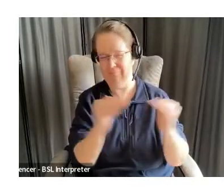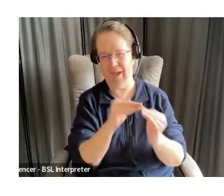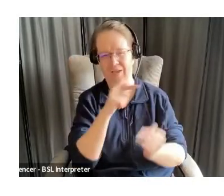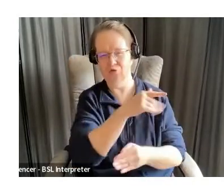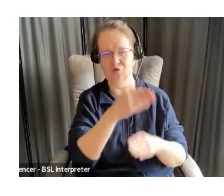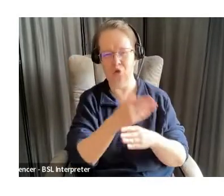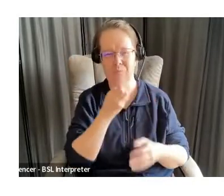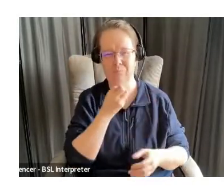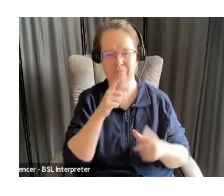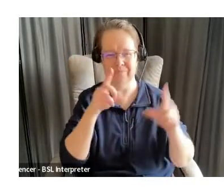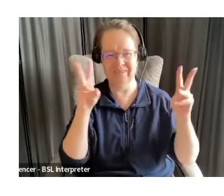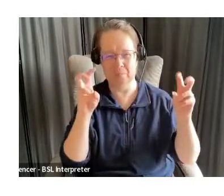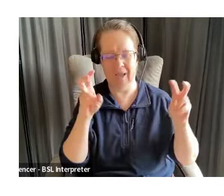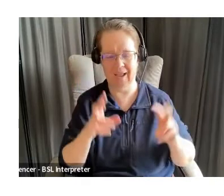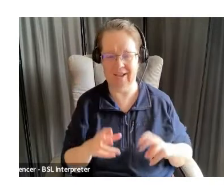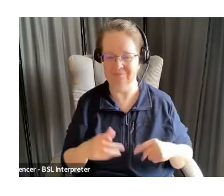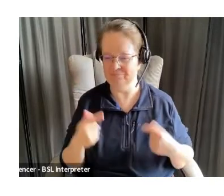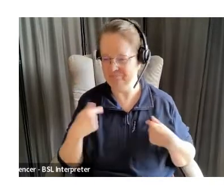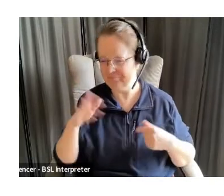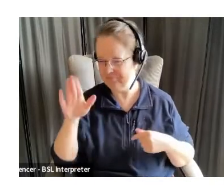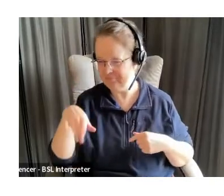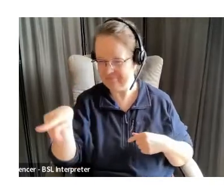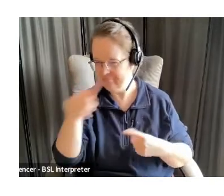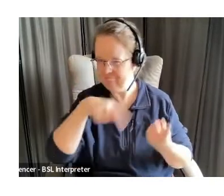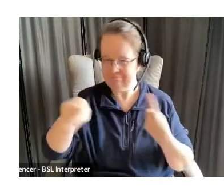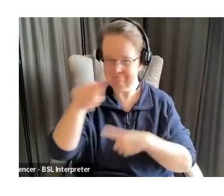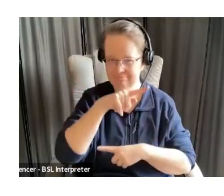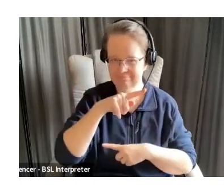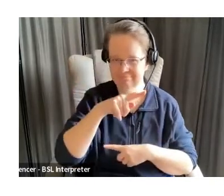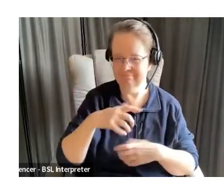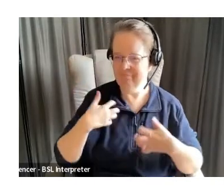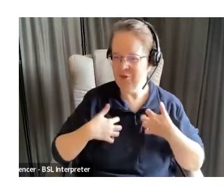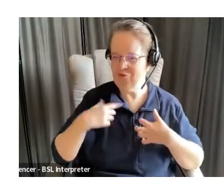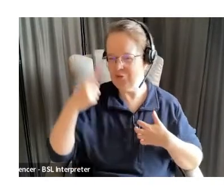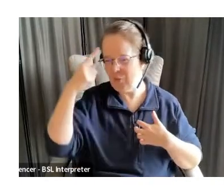Just saying. I'm keen to find out what other people's thoughts are on that.